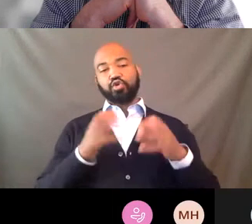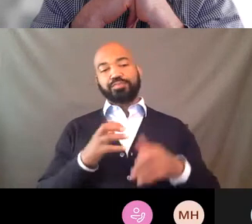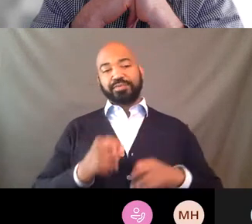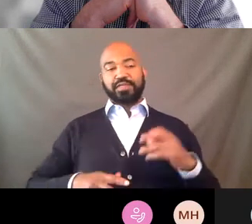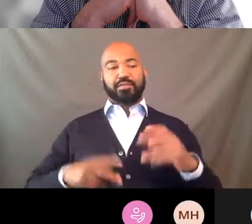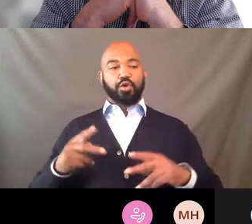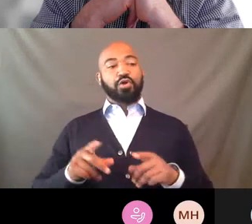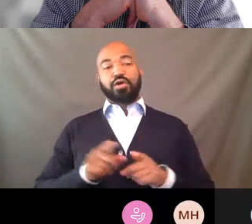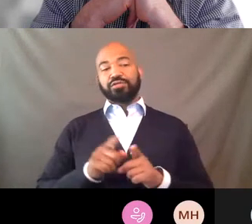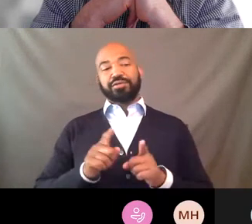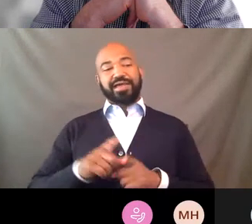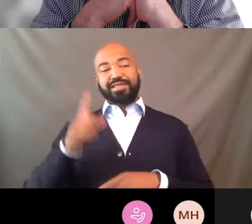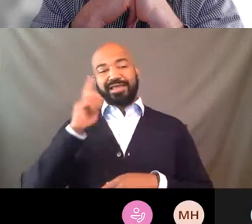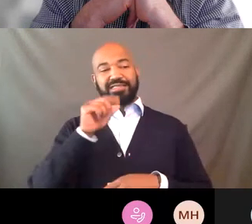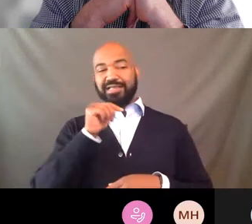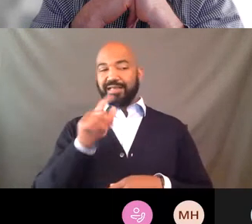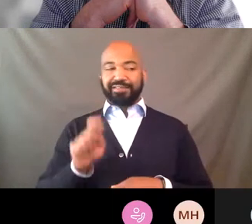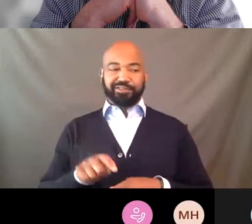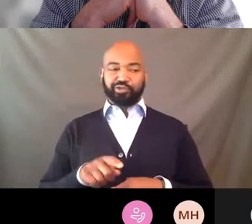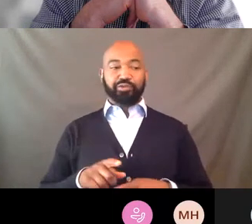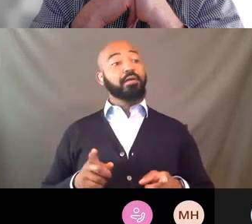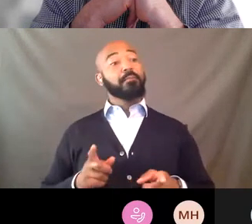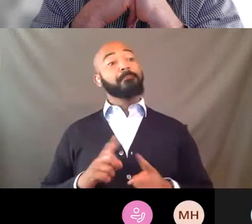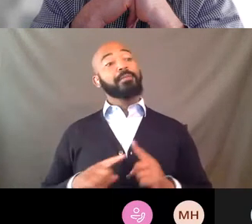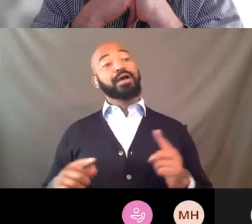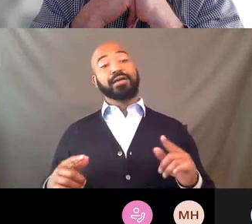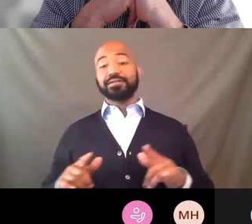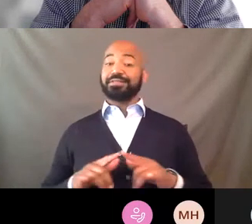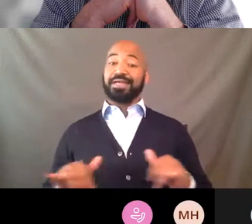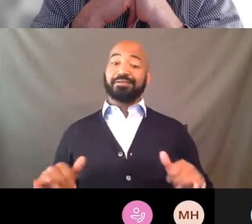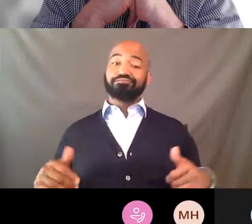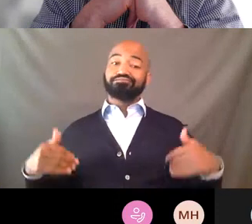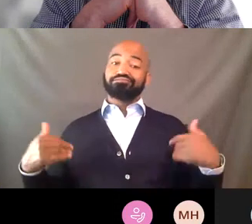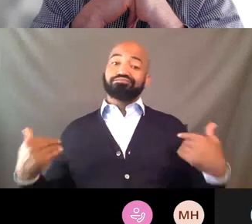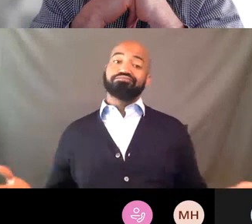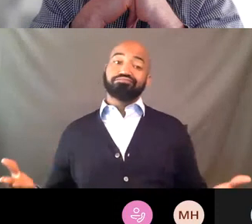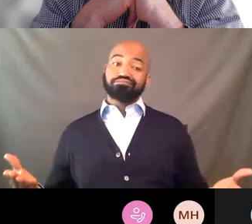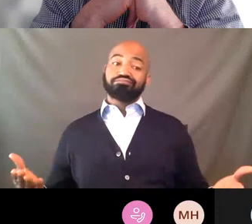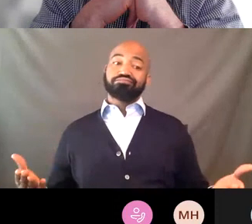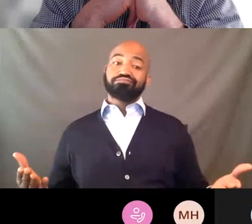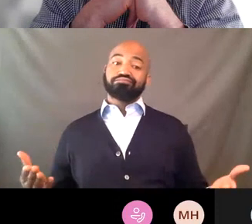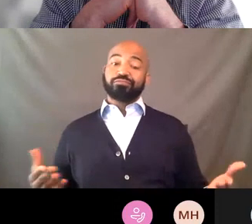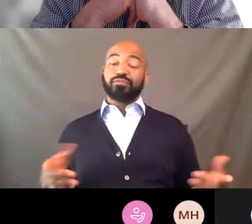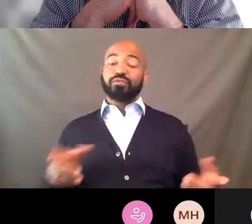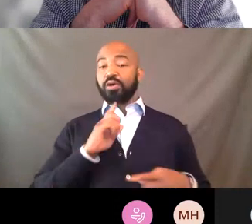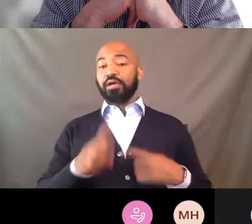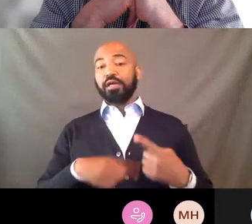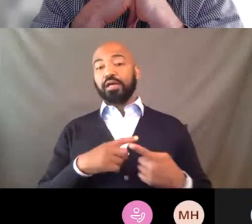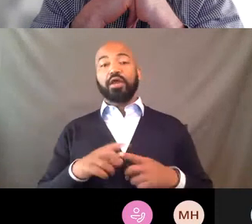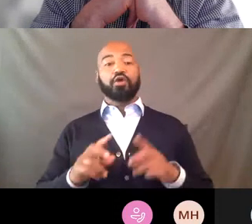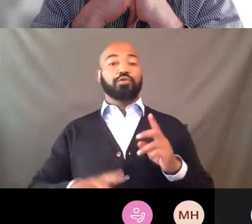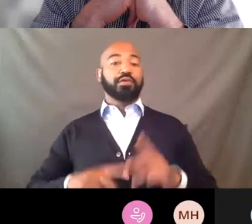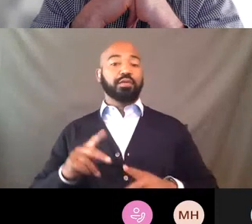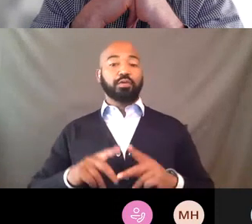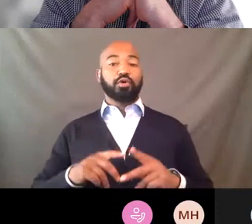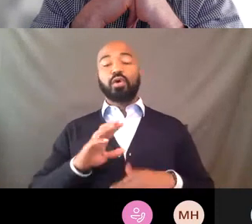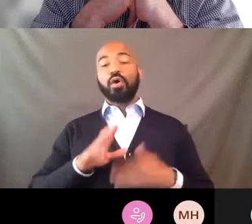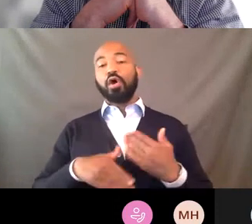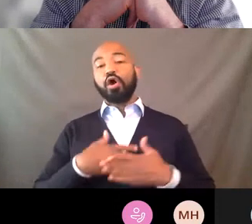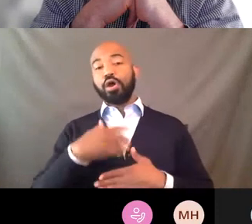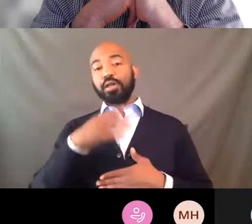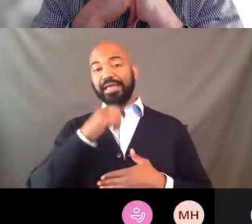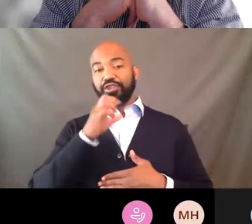completely unnecessary. But at the same time, if you think about people, all ages and